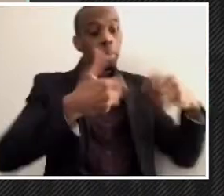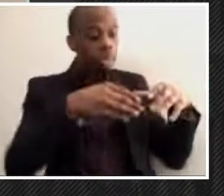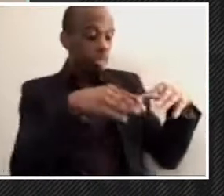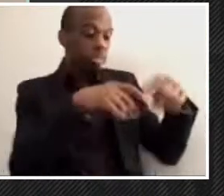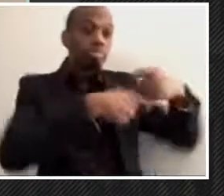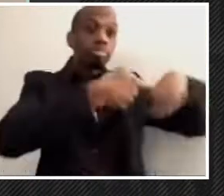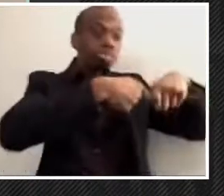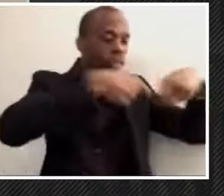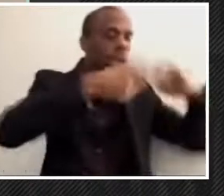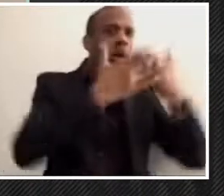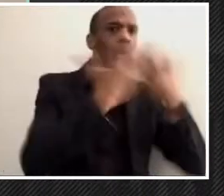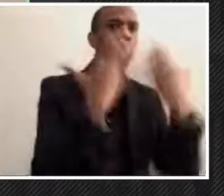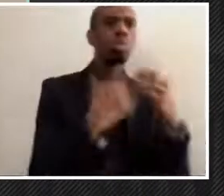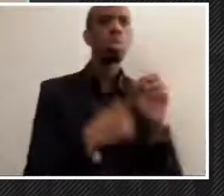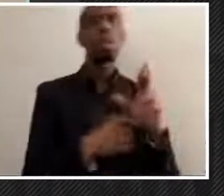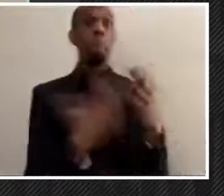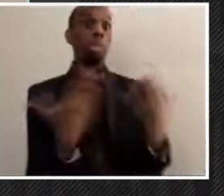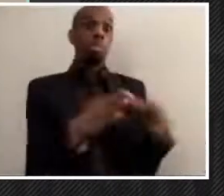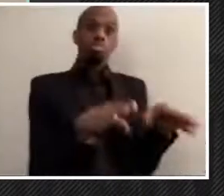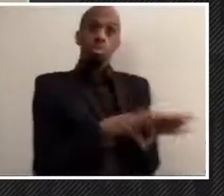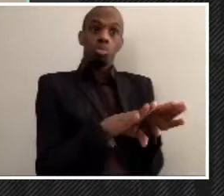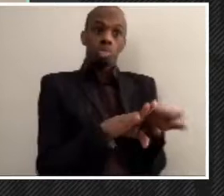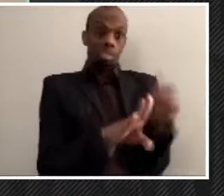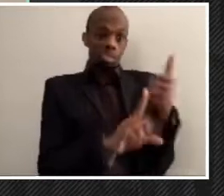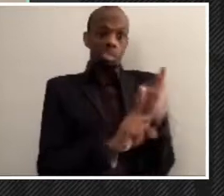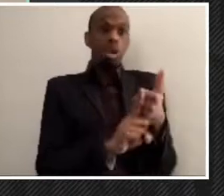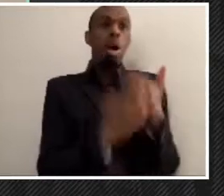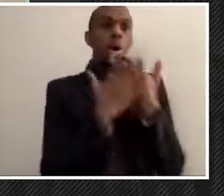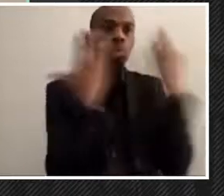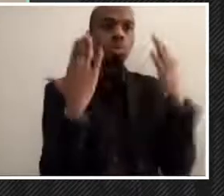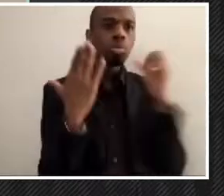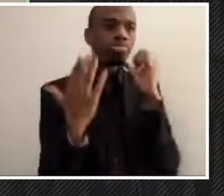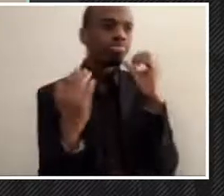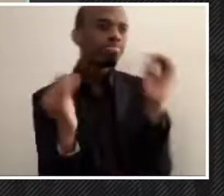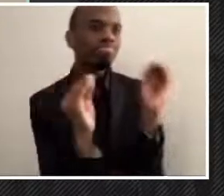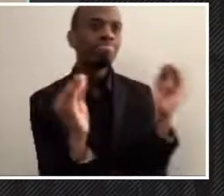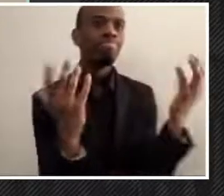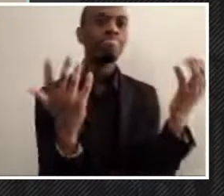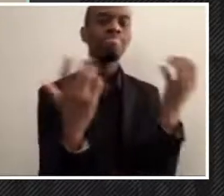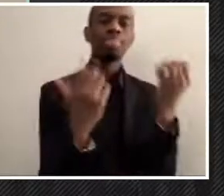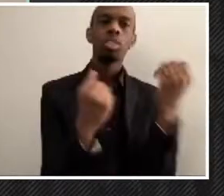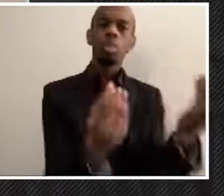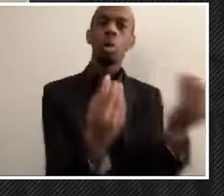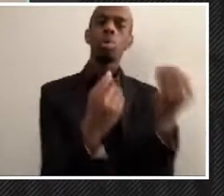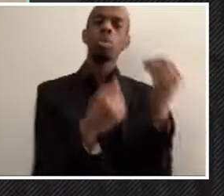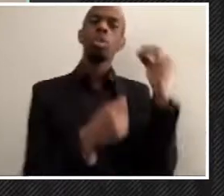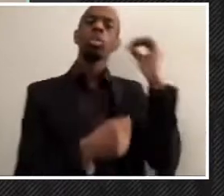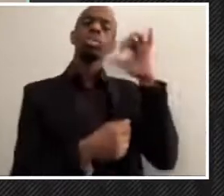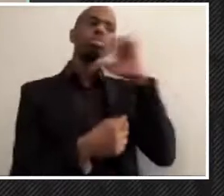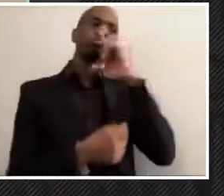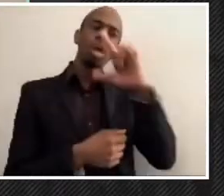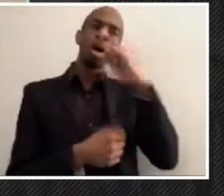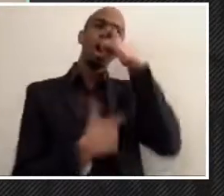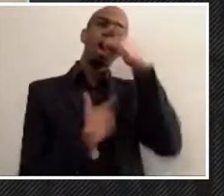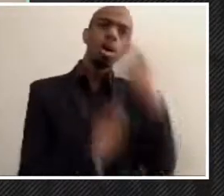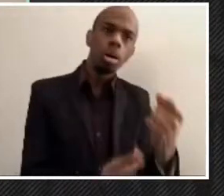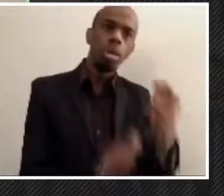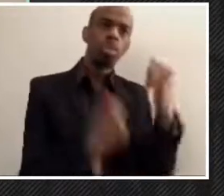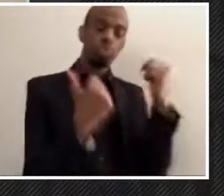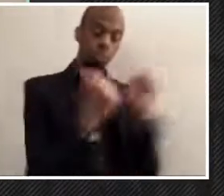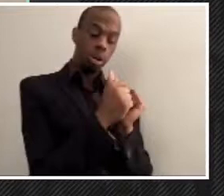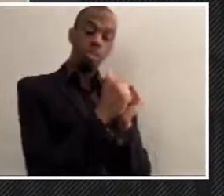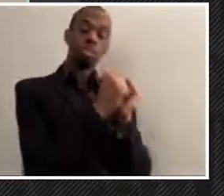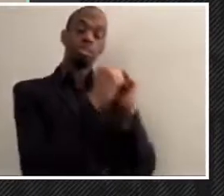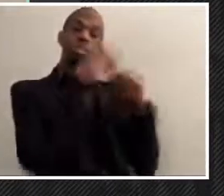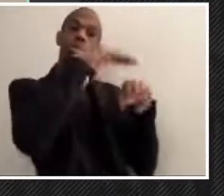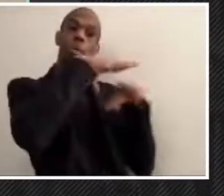so we haven't interrogated these things that we've come to accept as normative, as fundamentally facilitating the furtherance